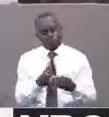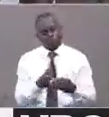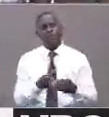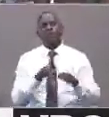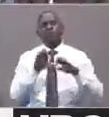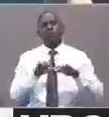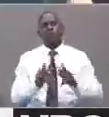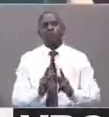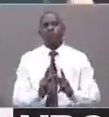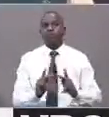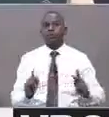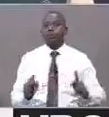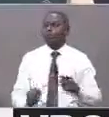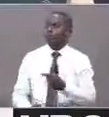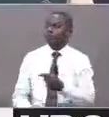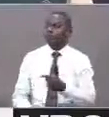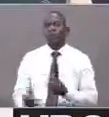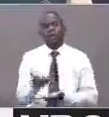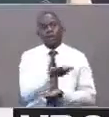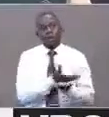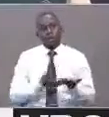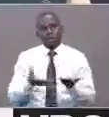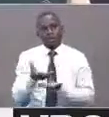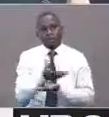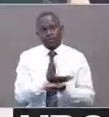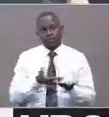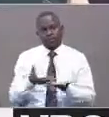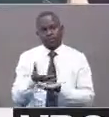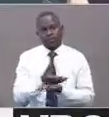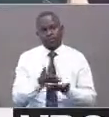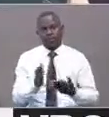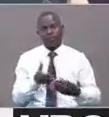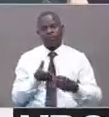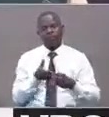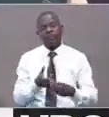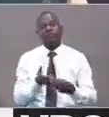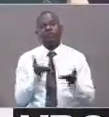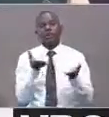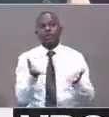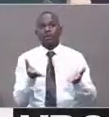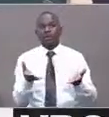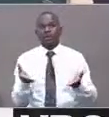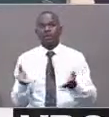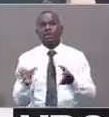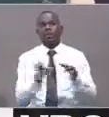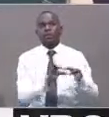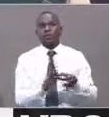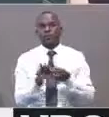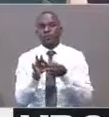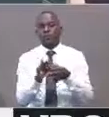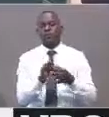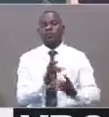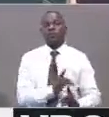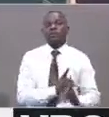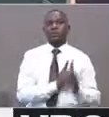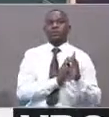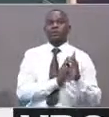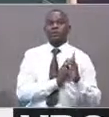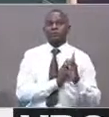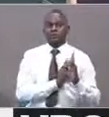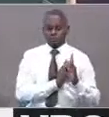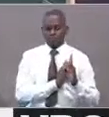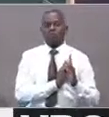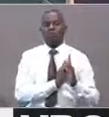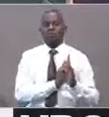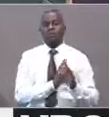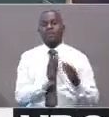stabilize the region. Interact with the leadership here, together with the security, looking